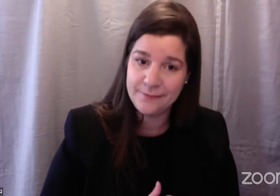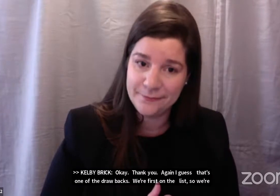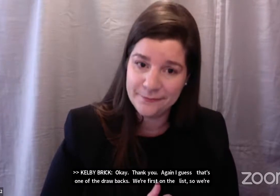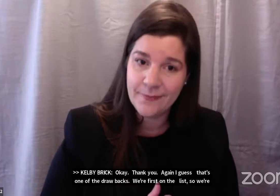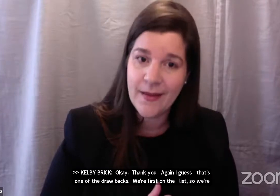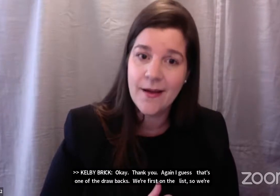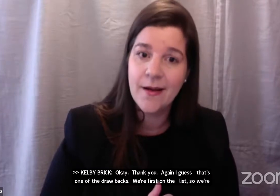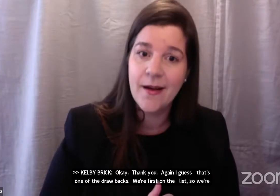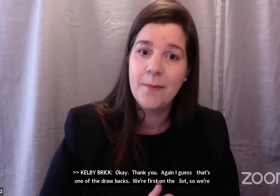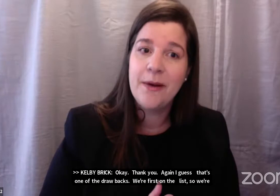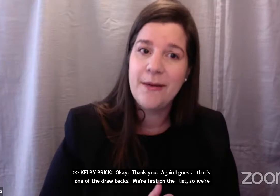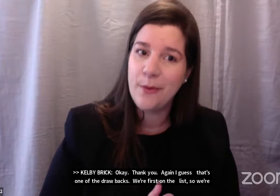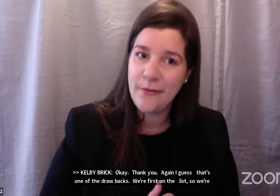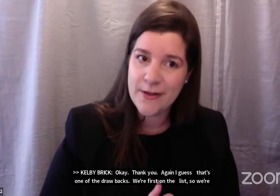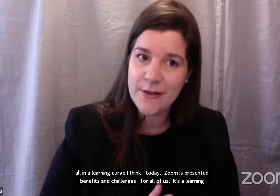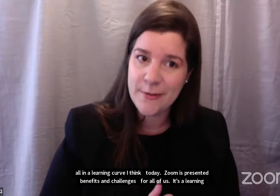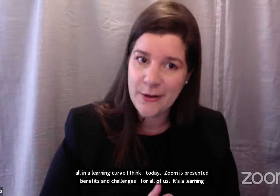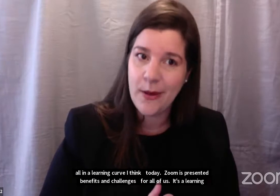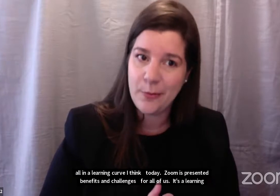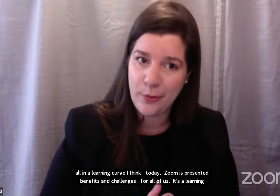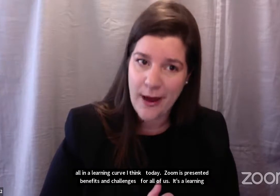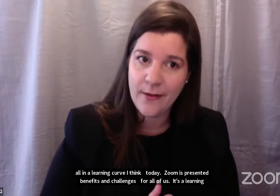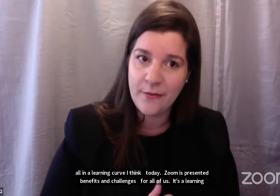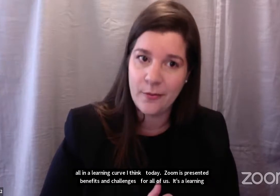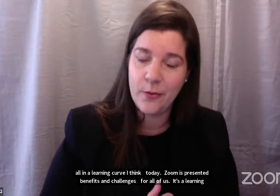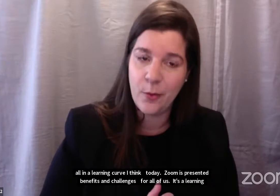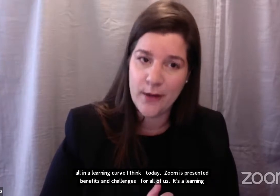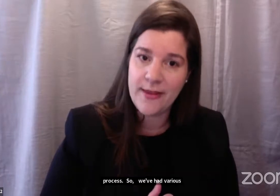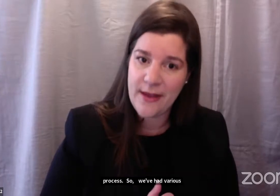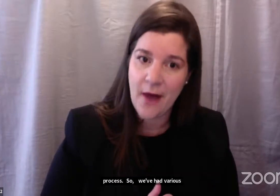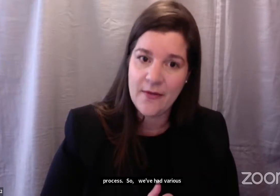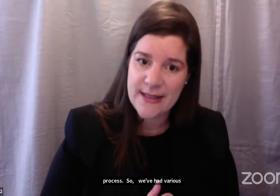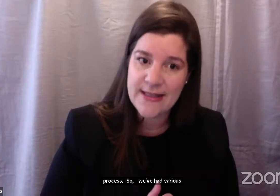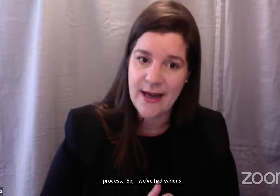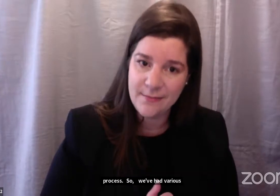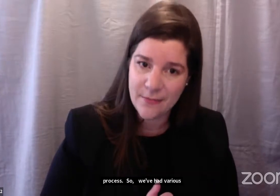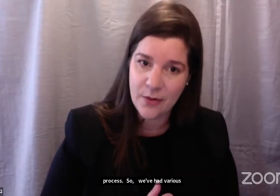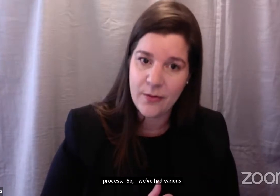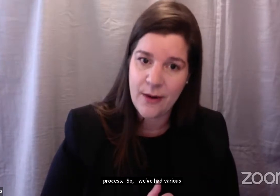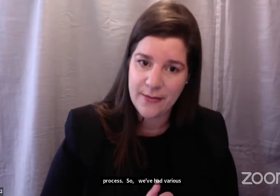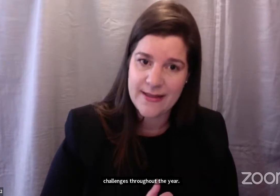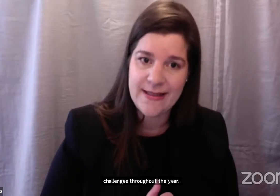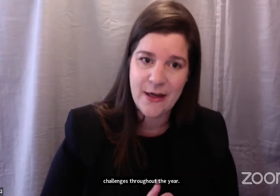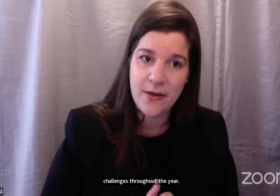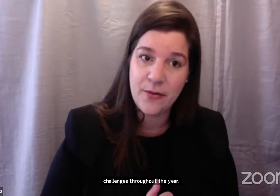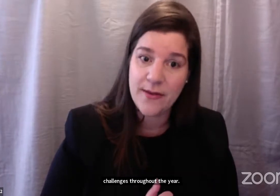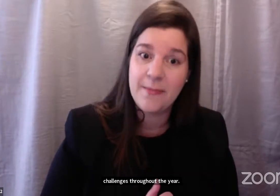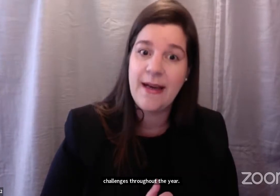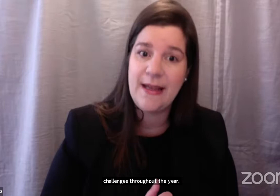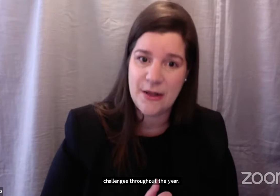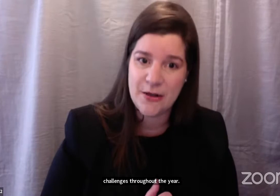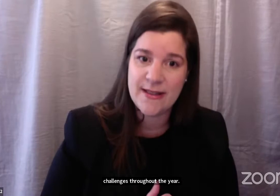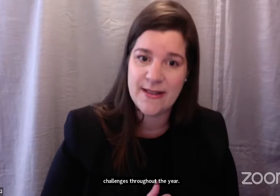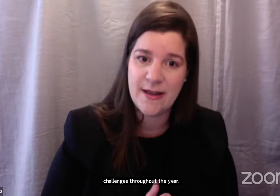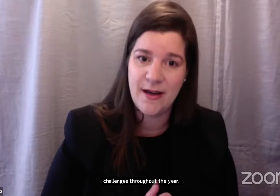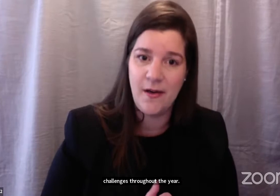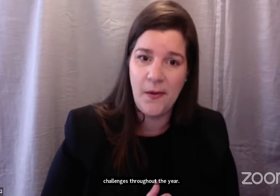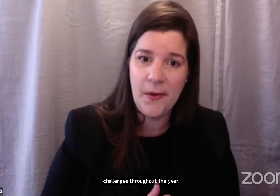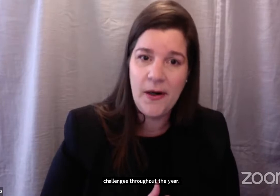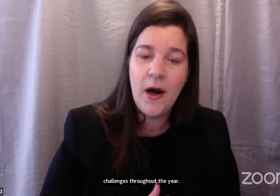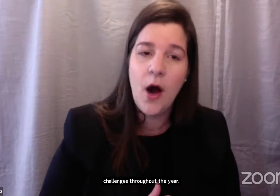year, but we've also been quite proud of the work that the office has done throughout this year and throughout the many